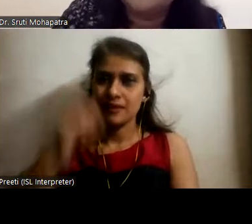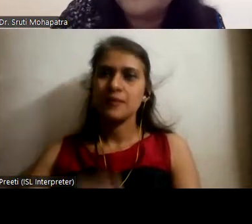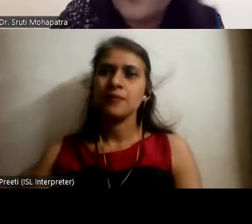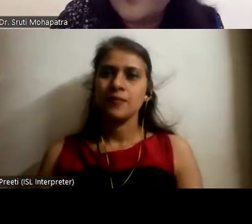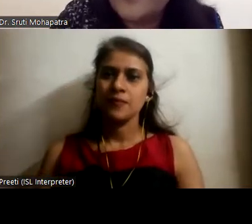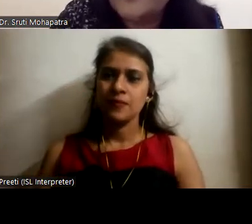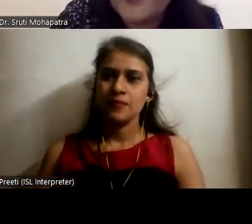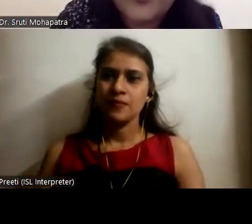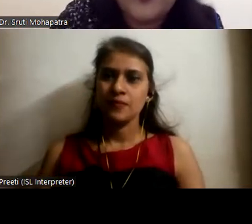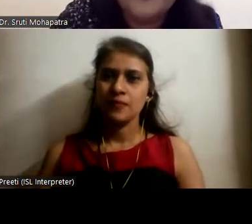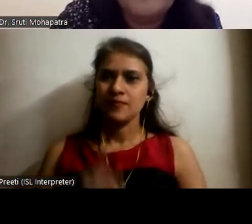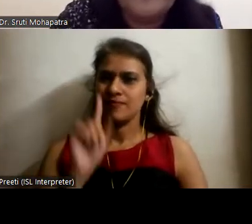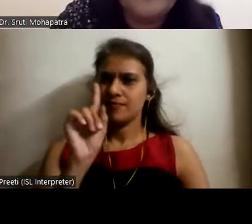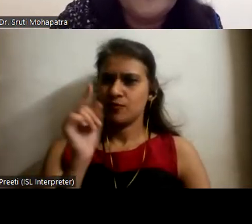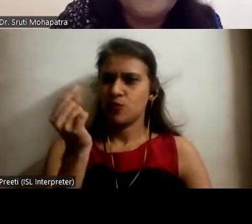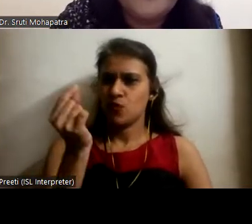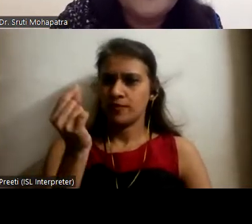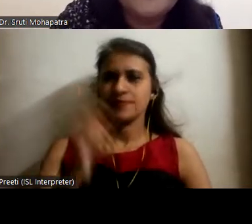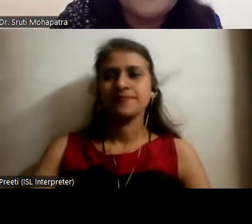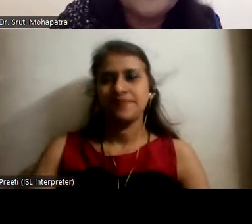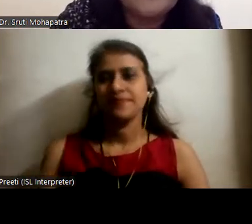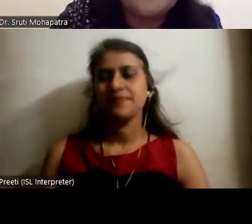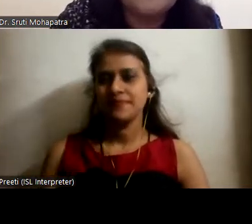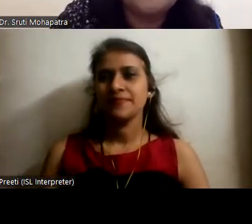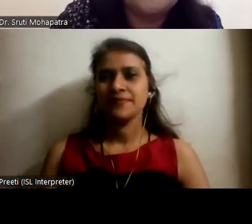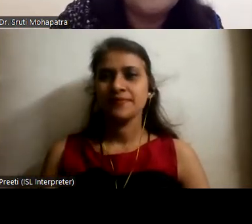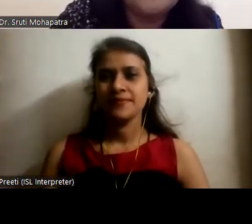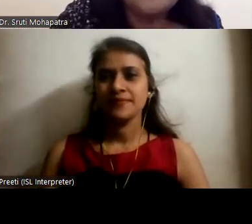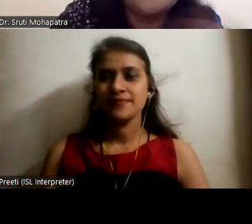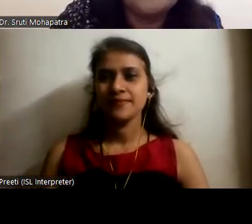basic, excuse me for a minute, please, just a minute.